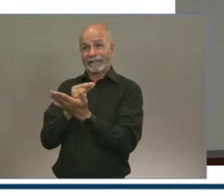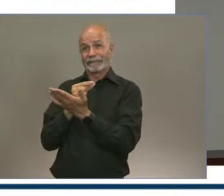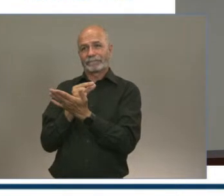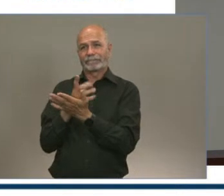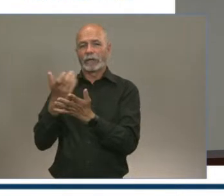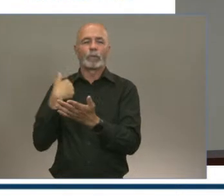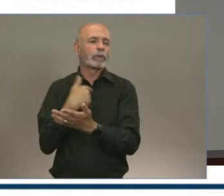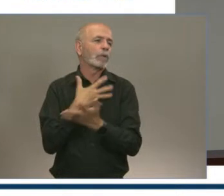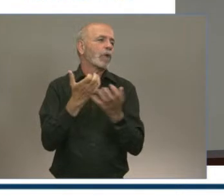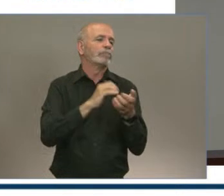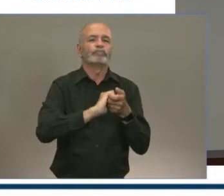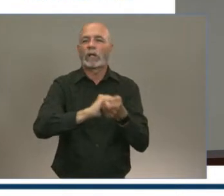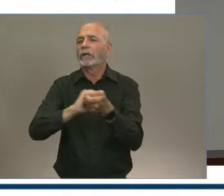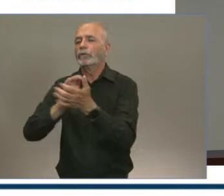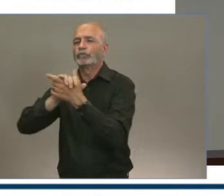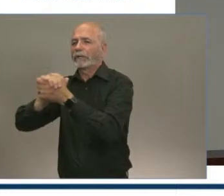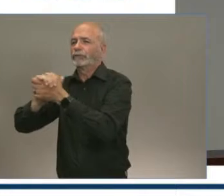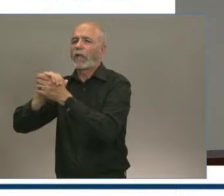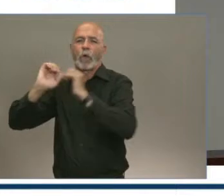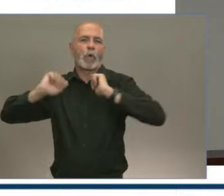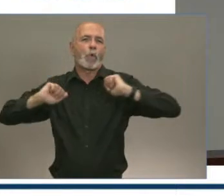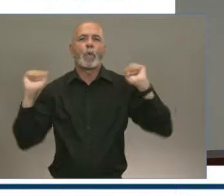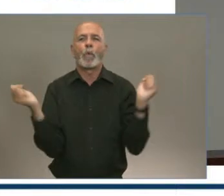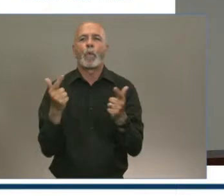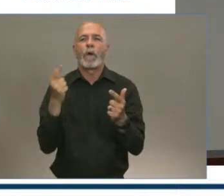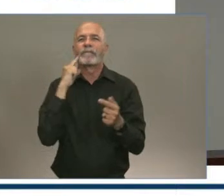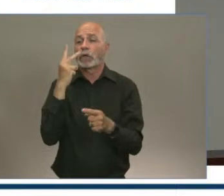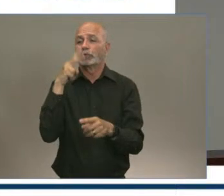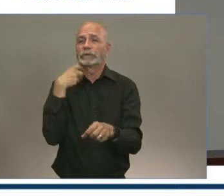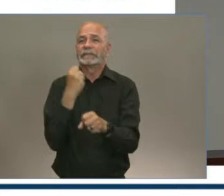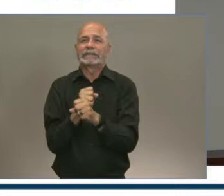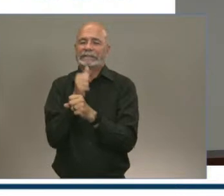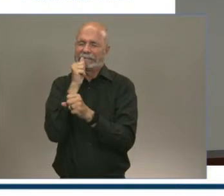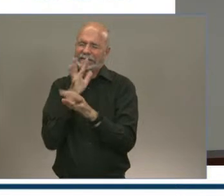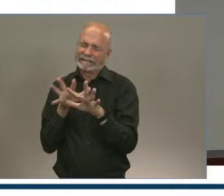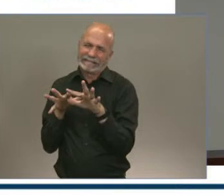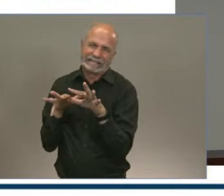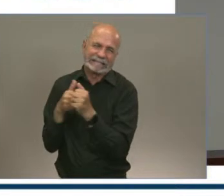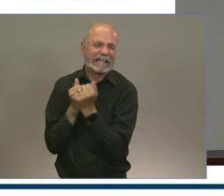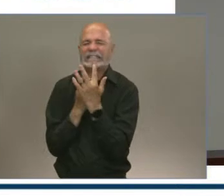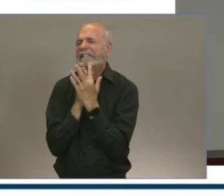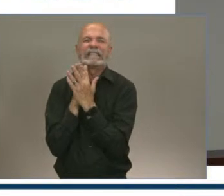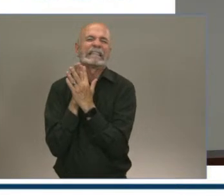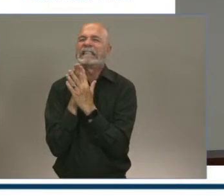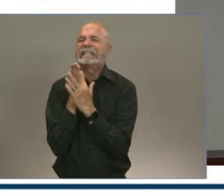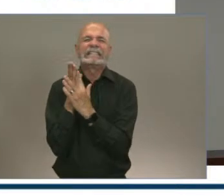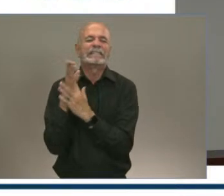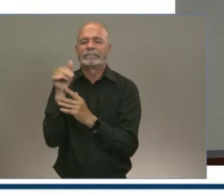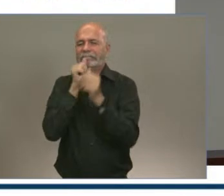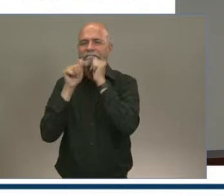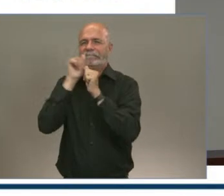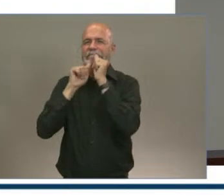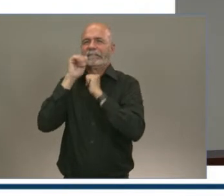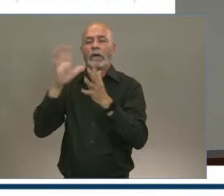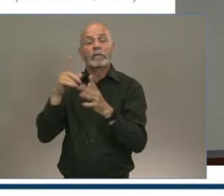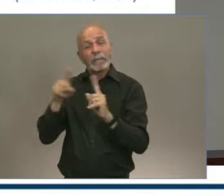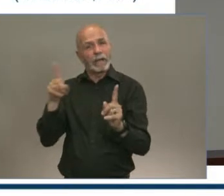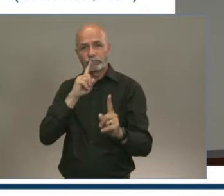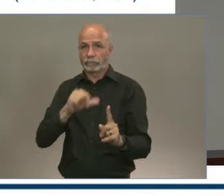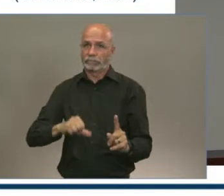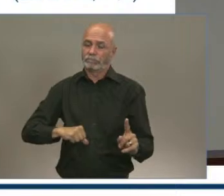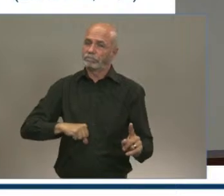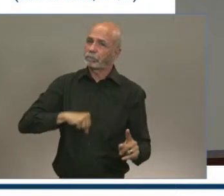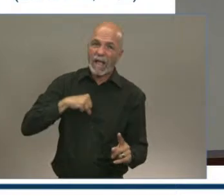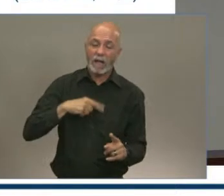You have had 2 very challenging years due to COVID-19, but you should be very proud. You have risen to the challenge and